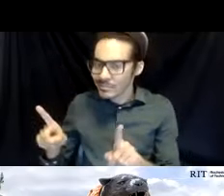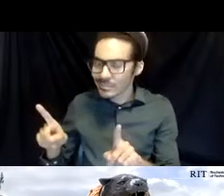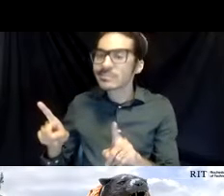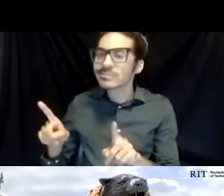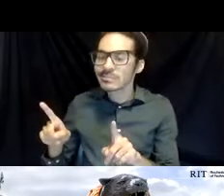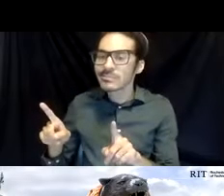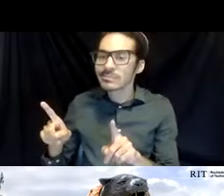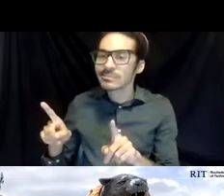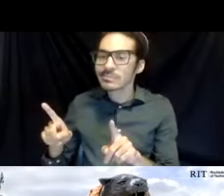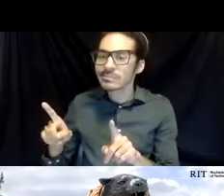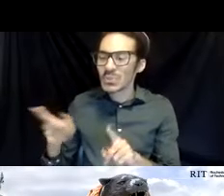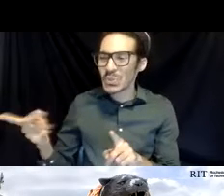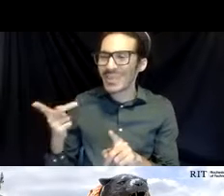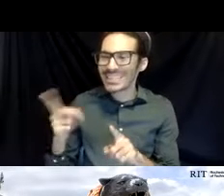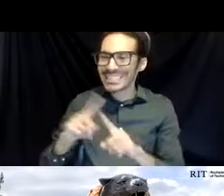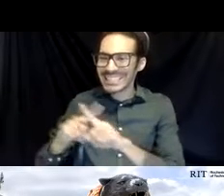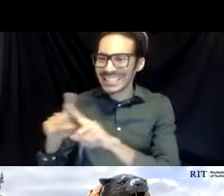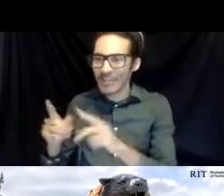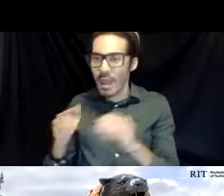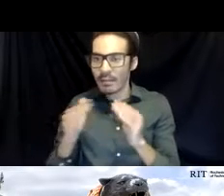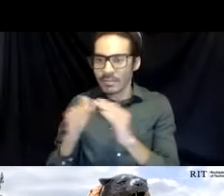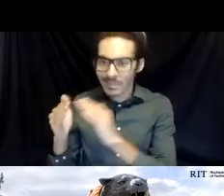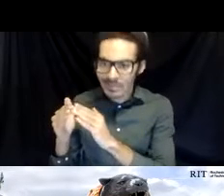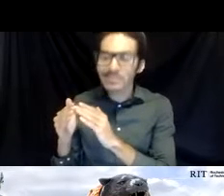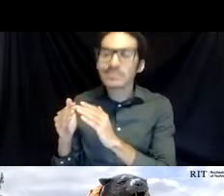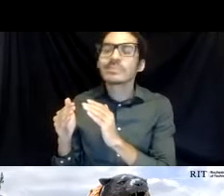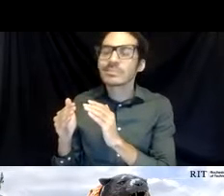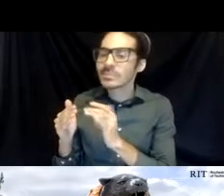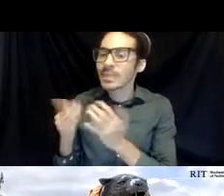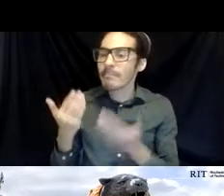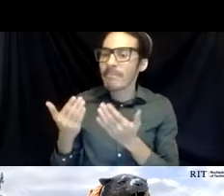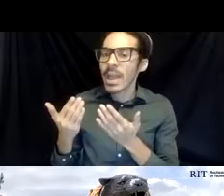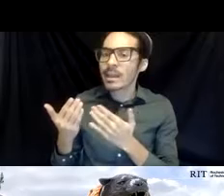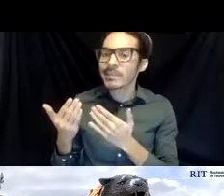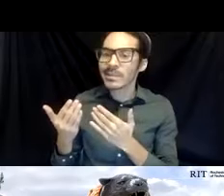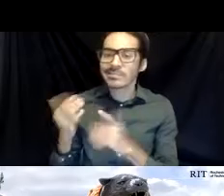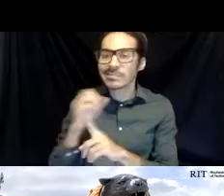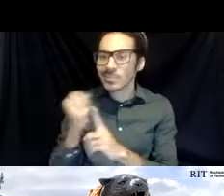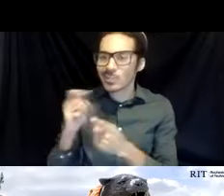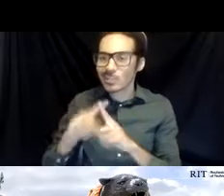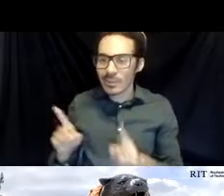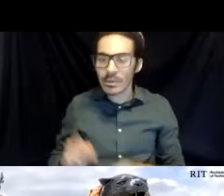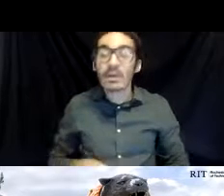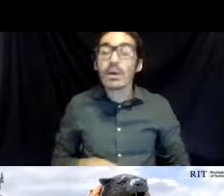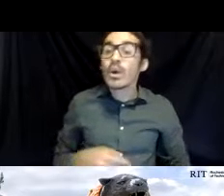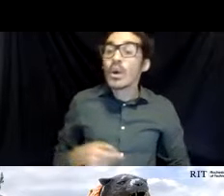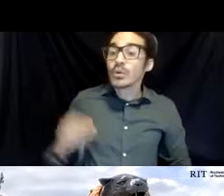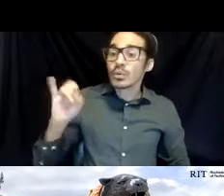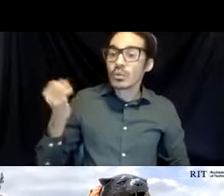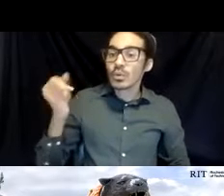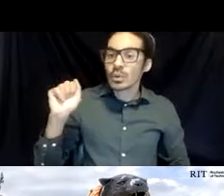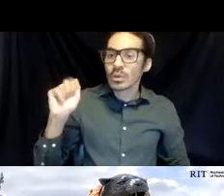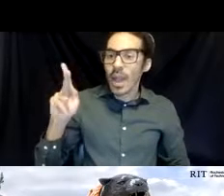different than the scene in Dubrovnik. So Jakob and I are as we mentioned, on 2